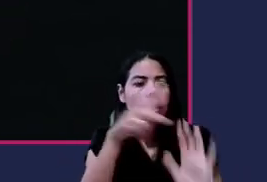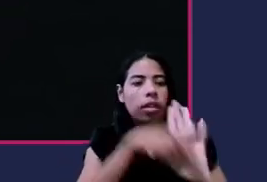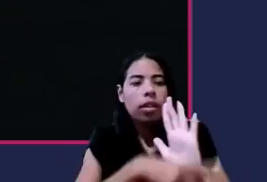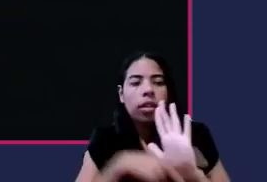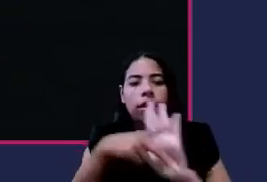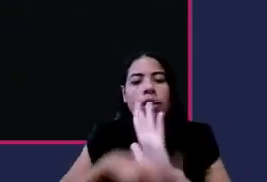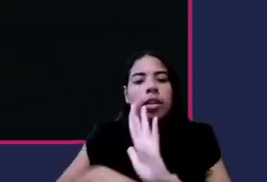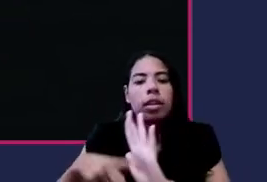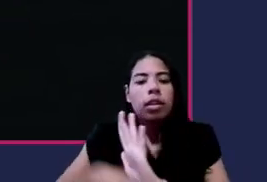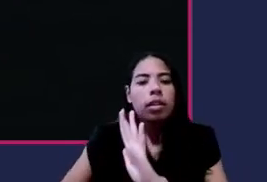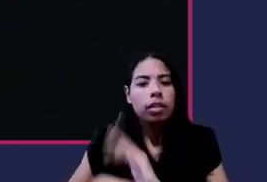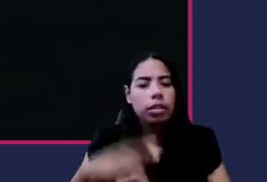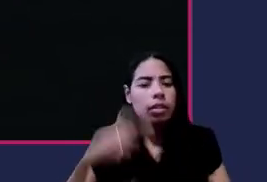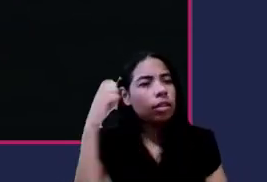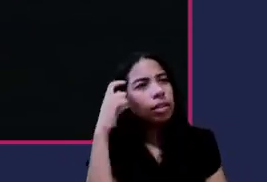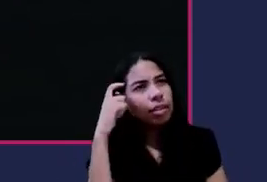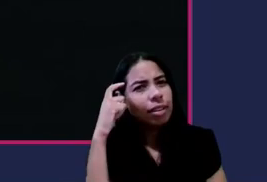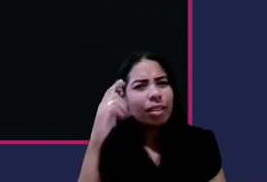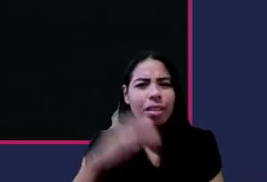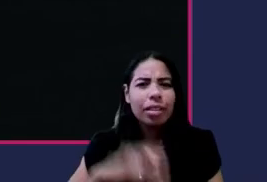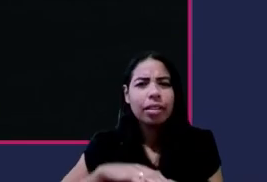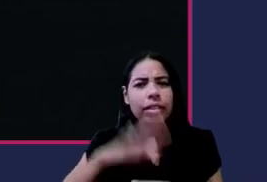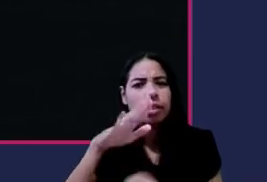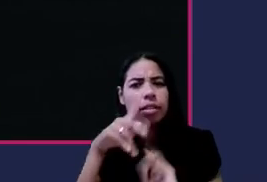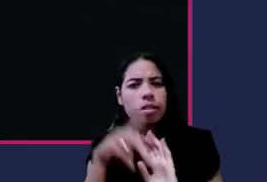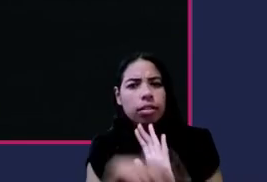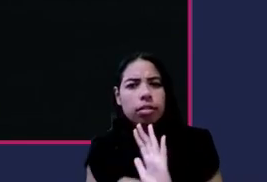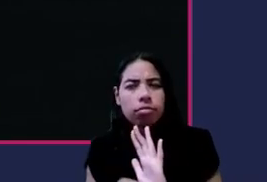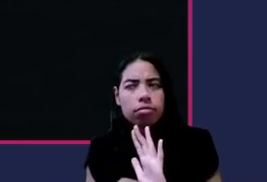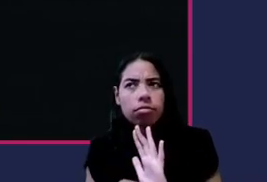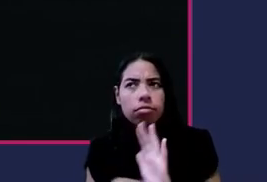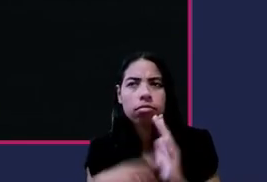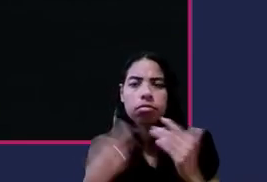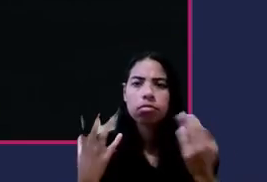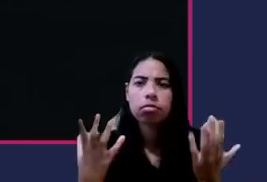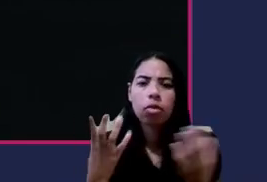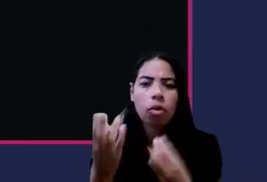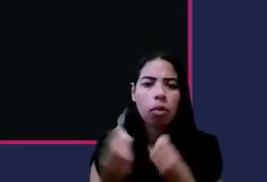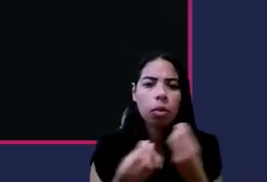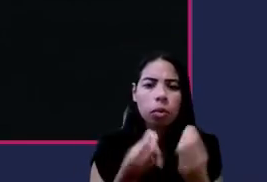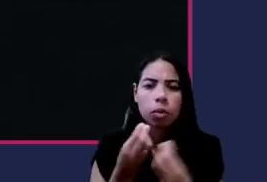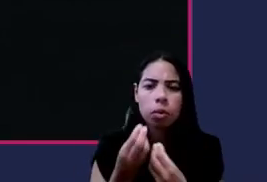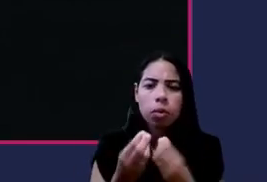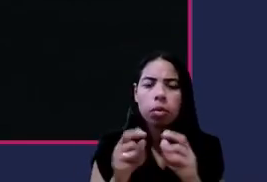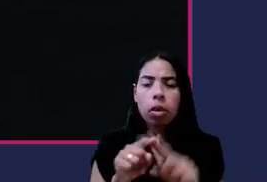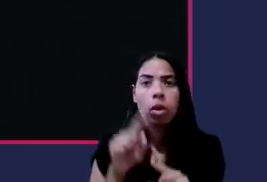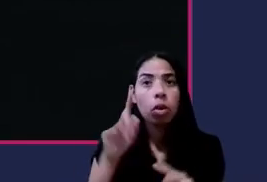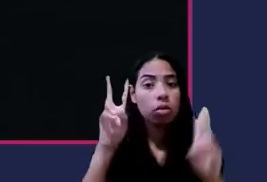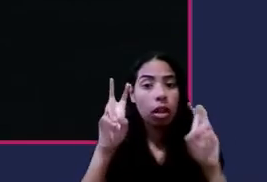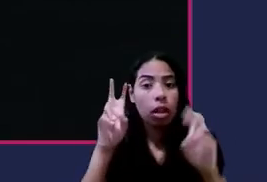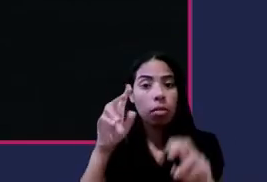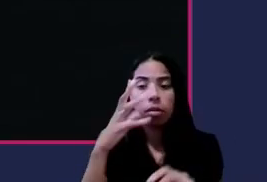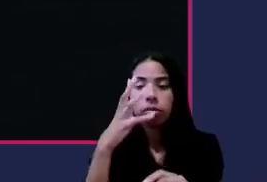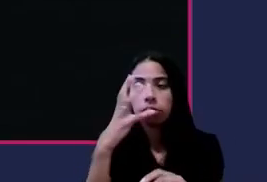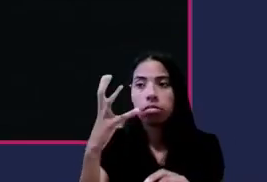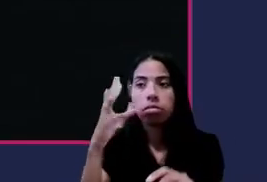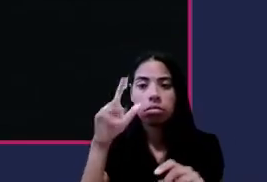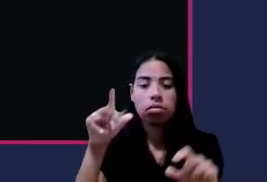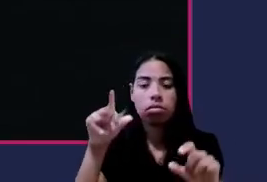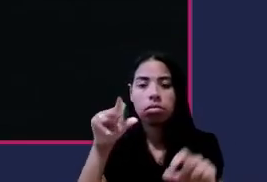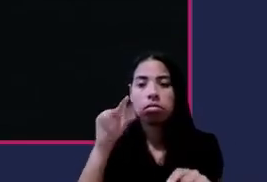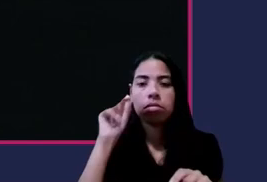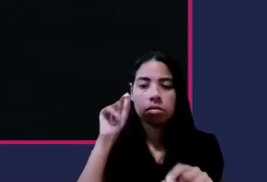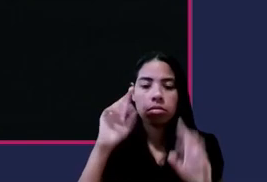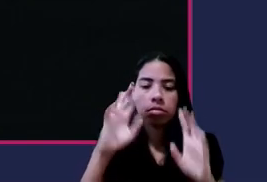many, many projects, and I was like, more projects? Let's pick out a few that are really crucial. And it